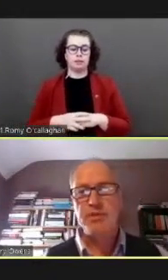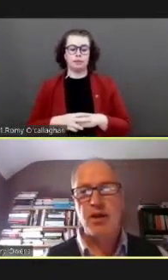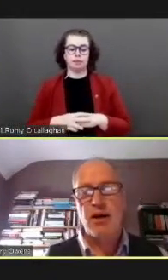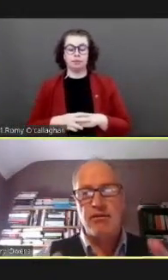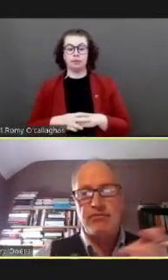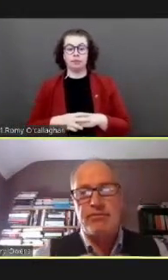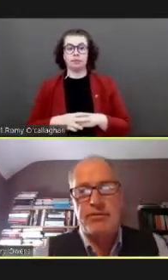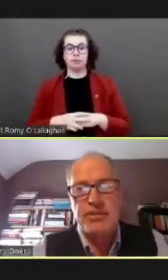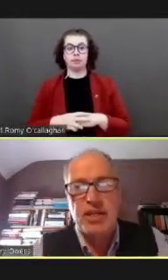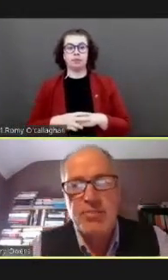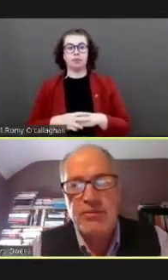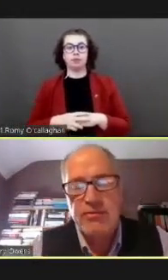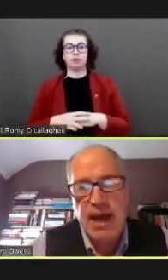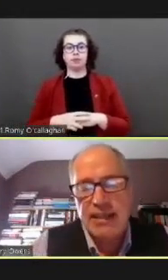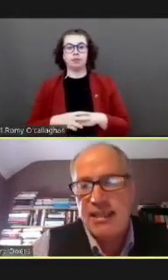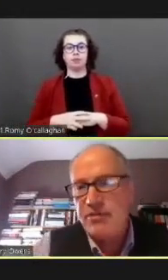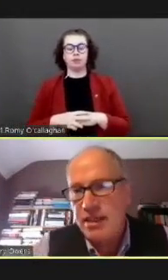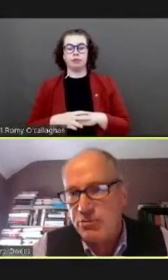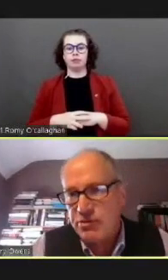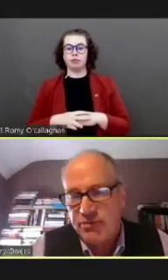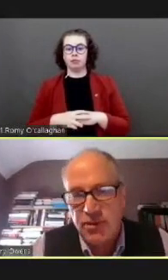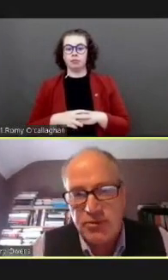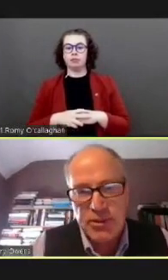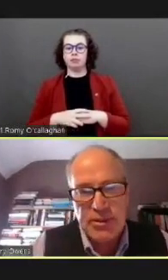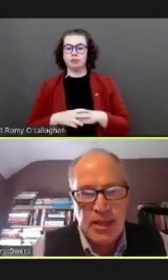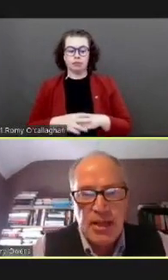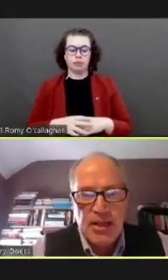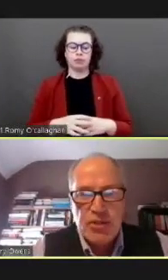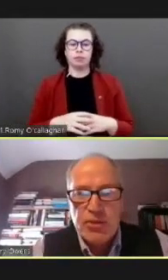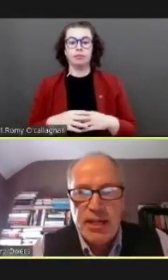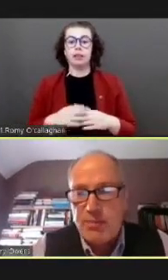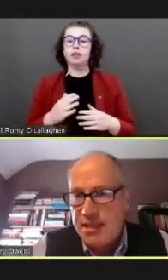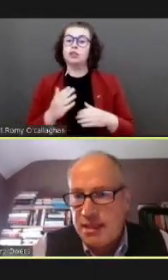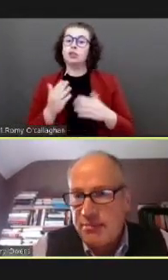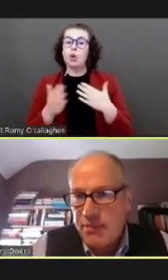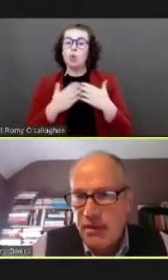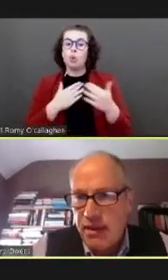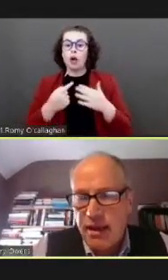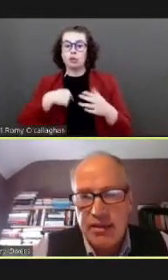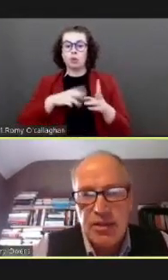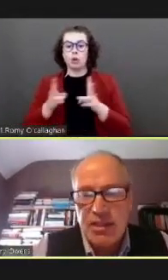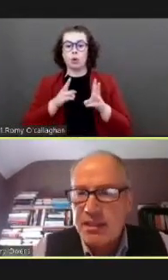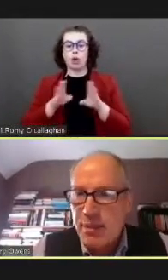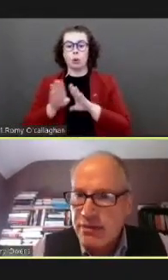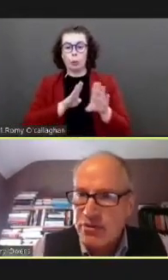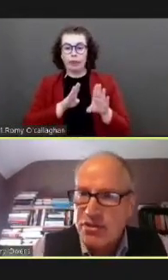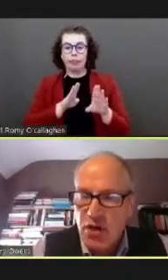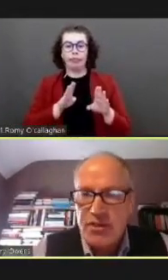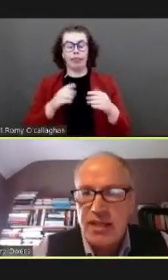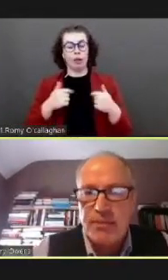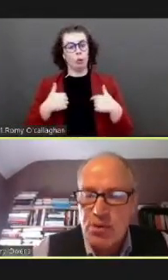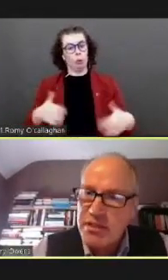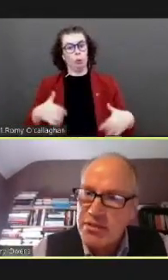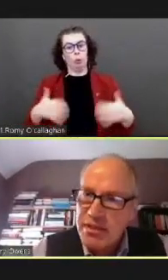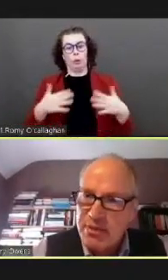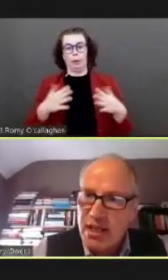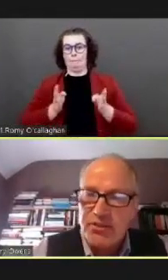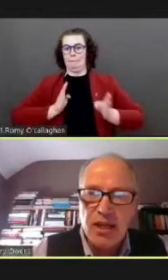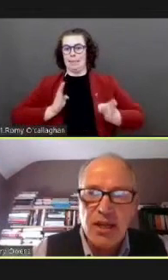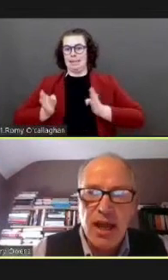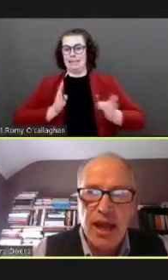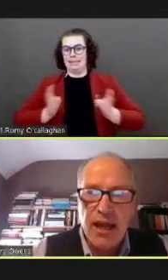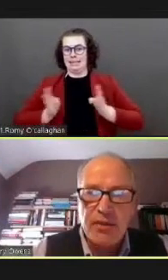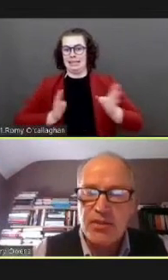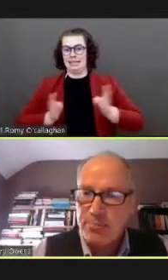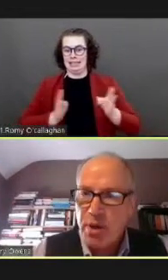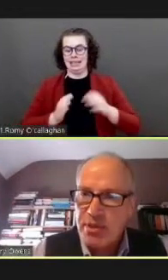In terms of the type of activity we're involved with, so it's busy. The demand for the service and the prisoners